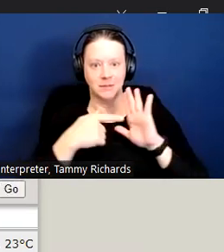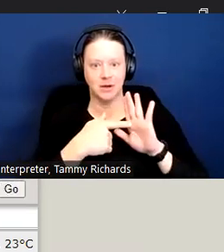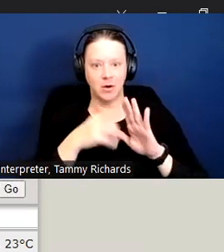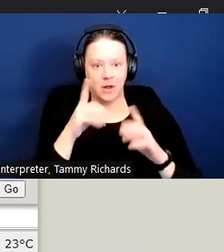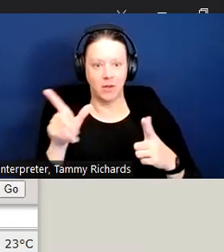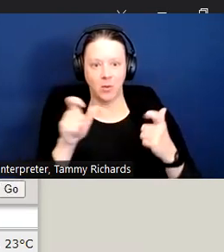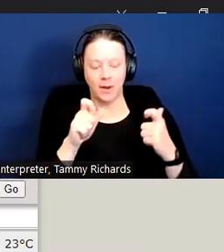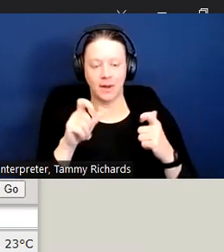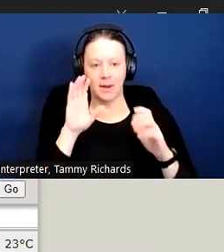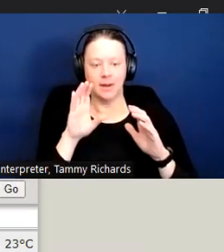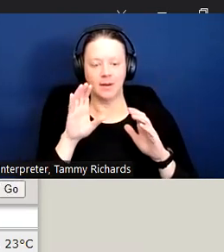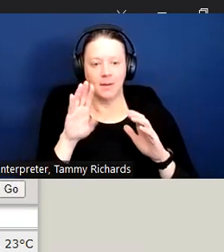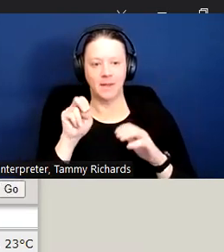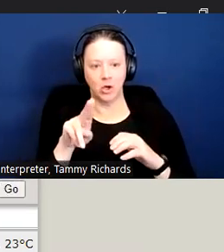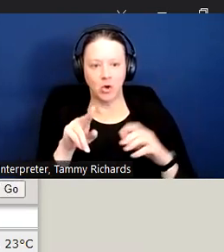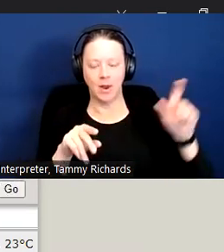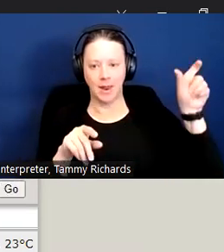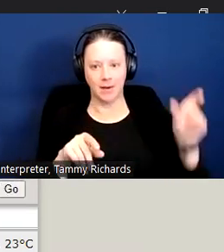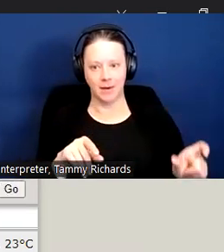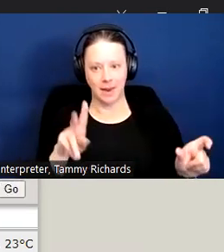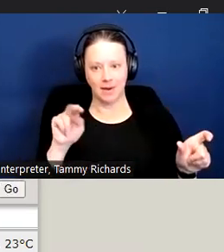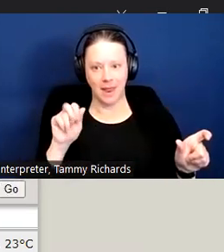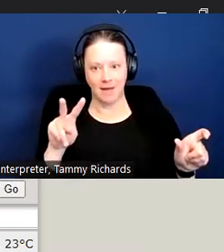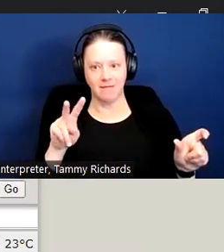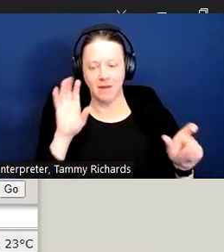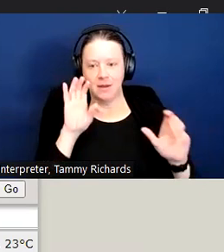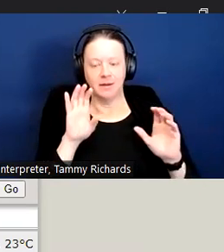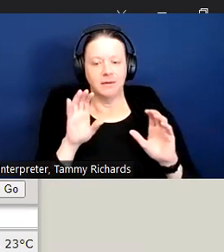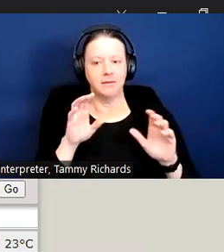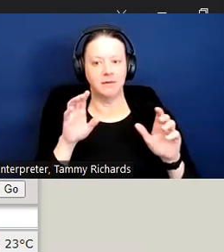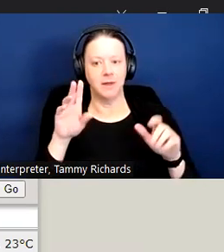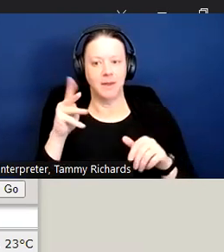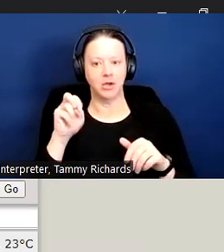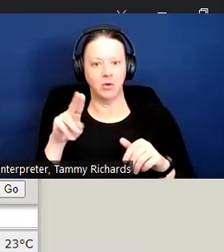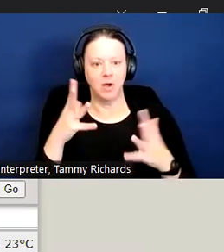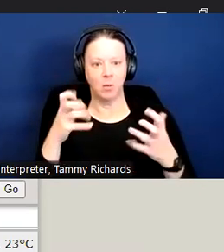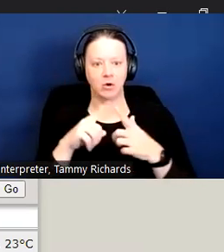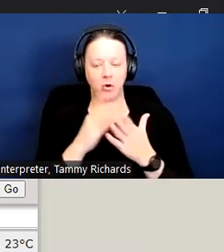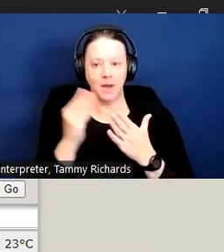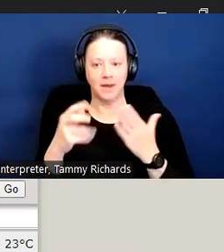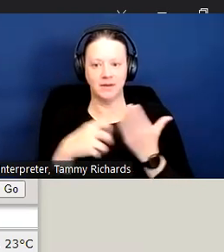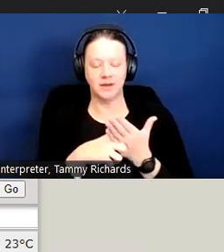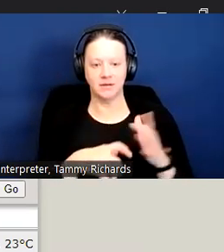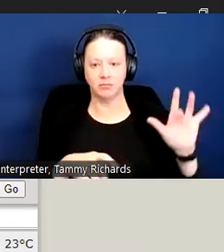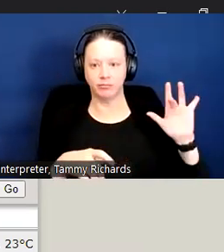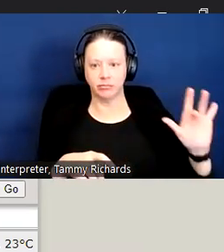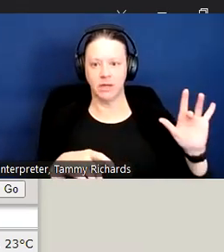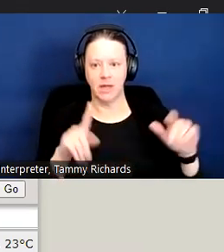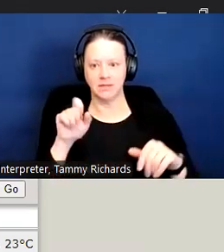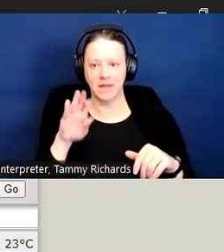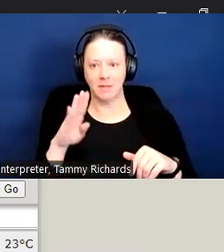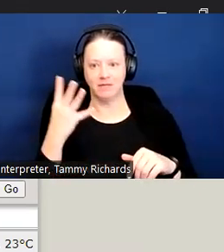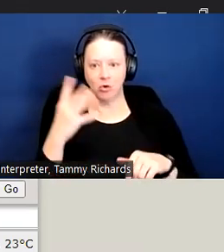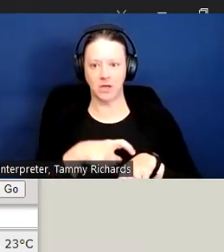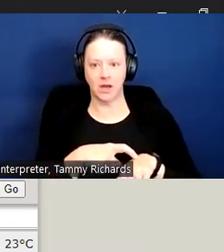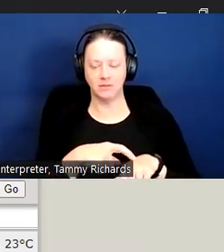menu, but they're appearing on the nav menu, which is really nice because if I wanted to buy tickets, I press tab 4 times, I'm